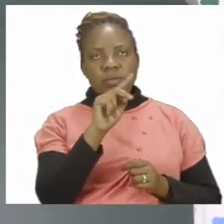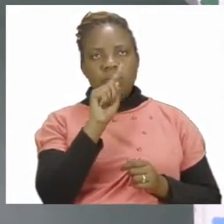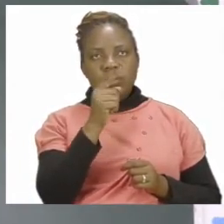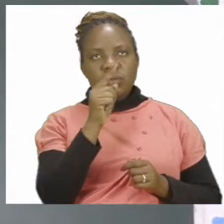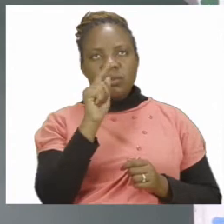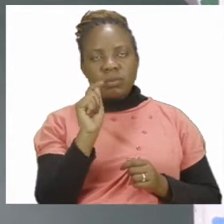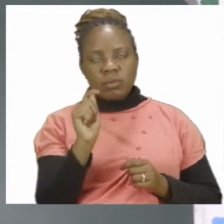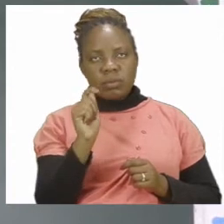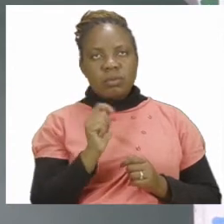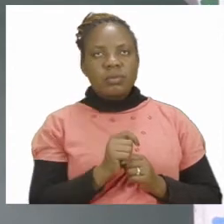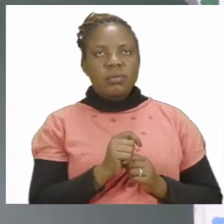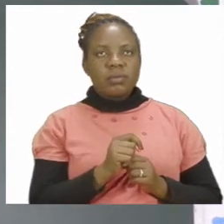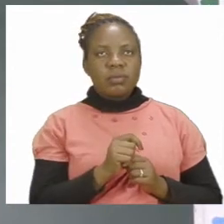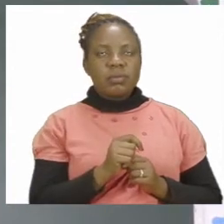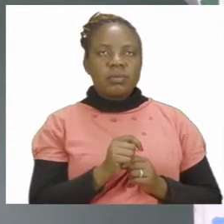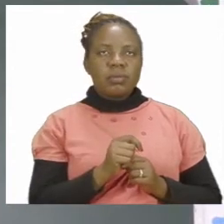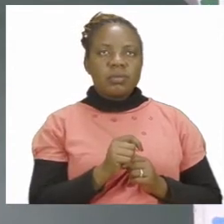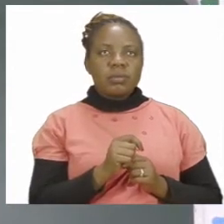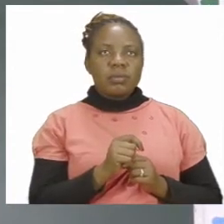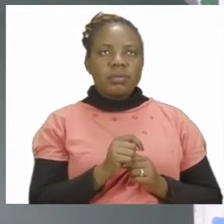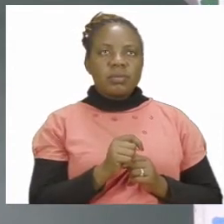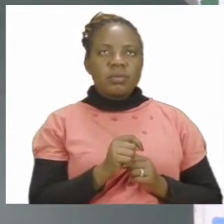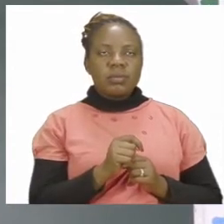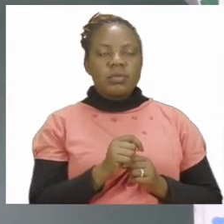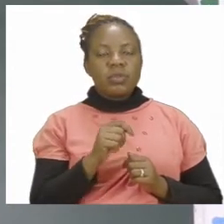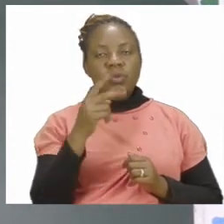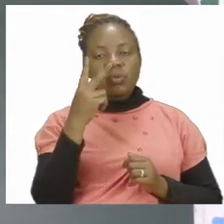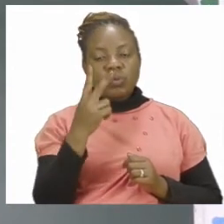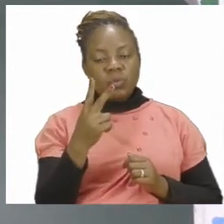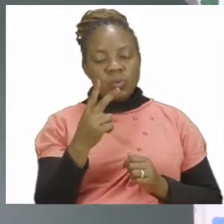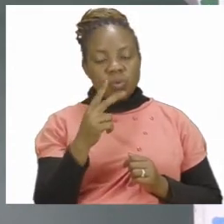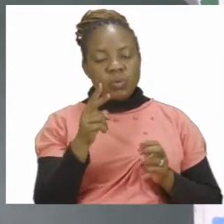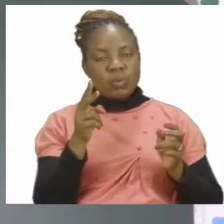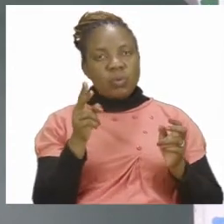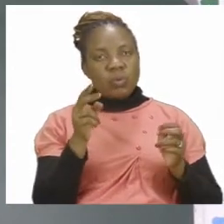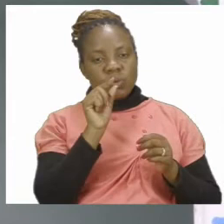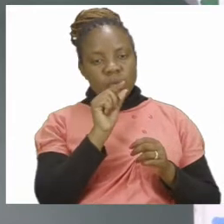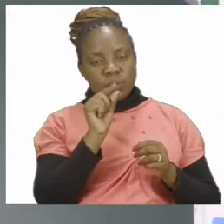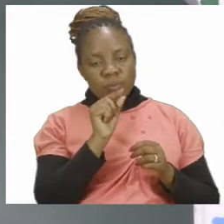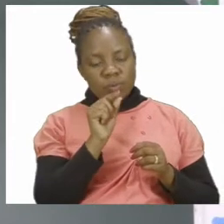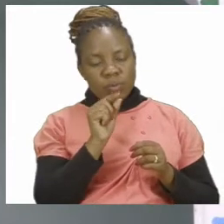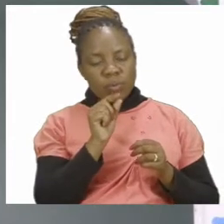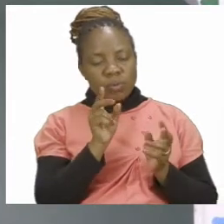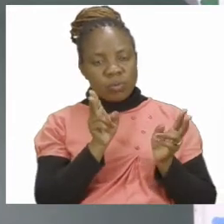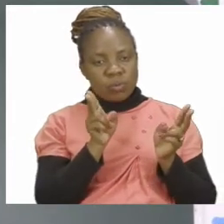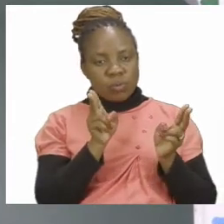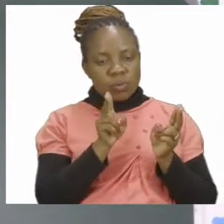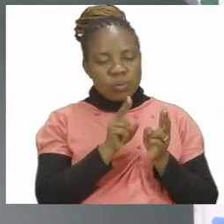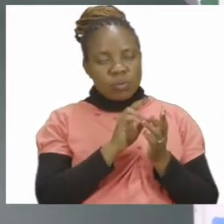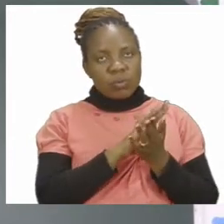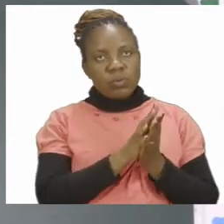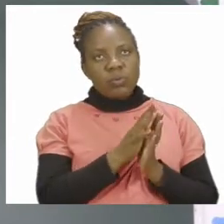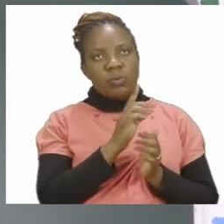Aren't. Right, once again, two words made one word. So if we take the